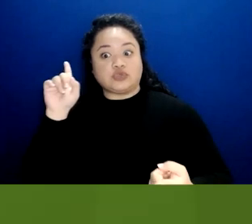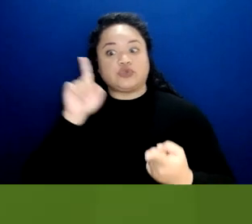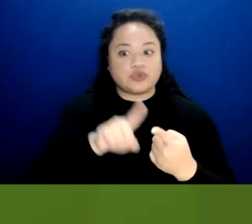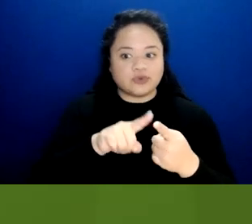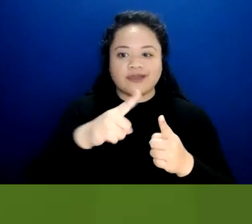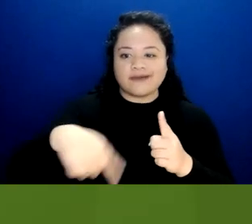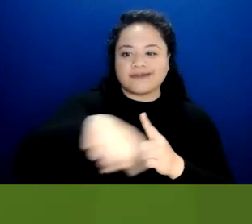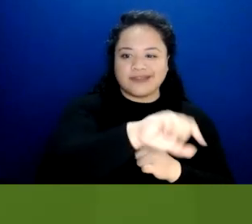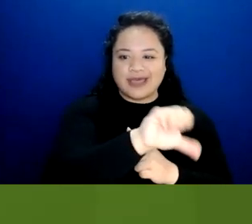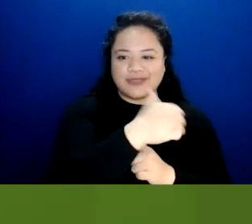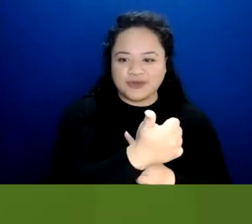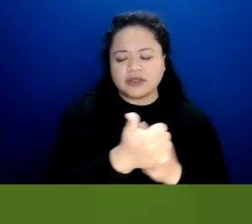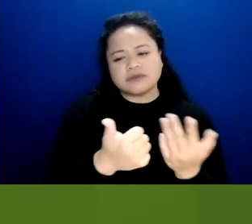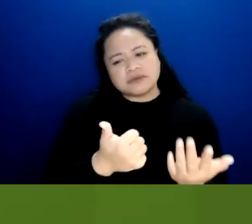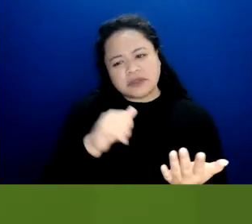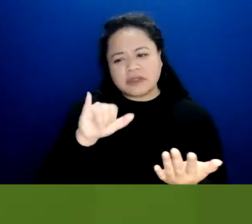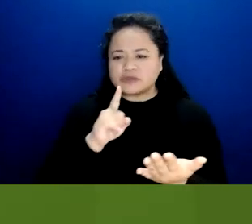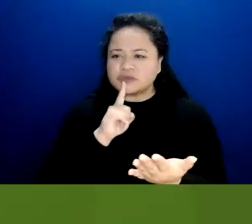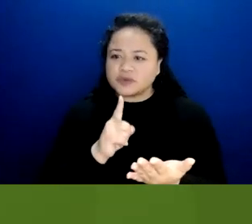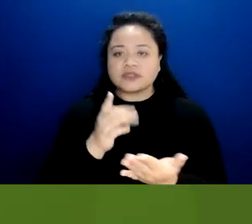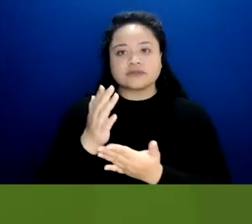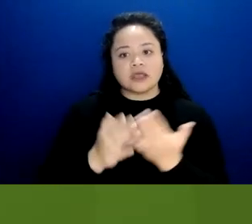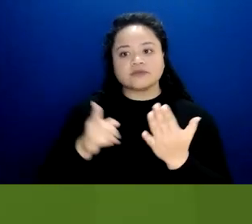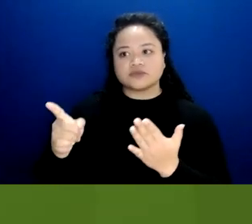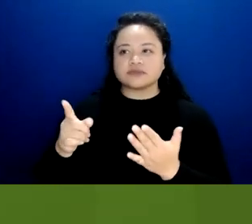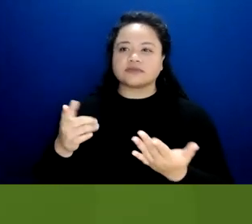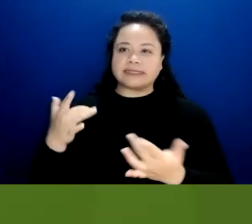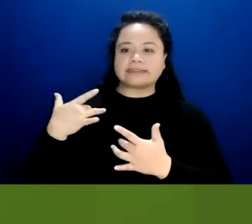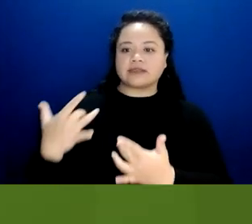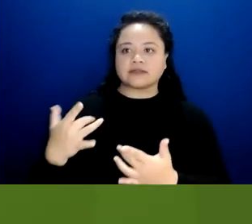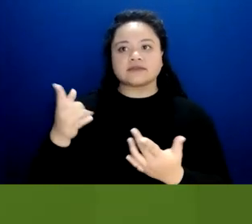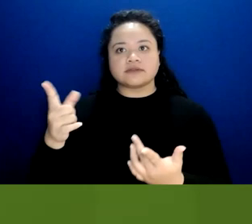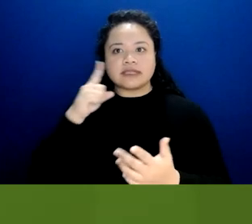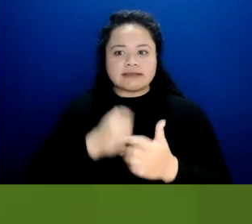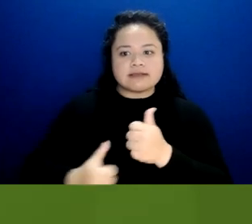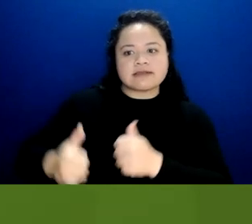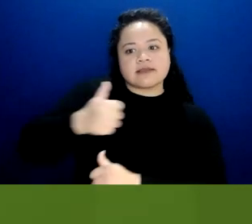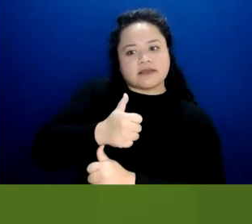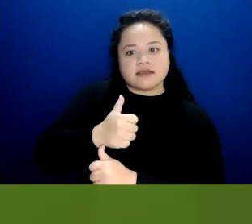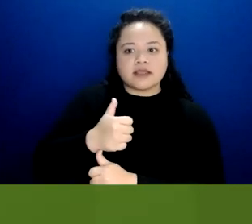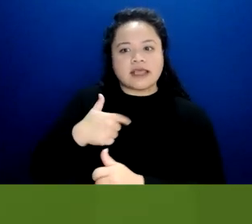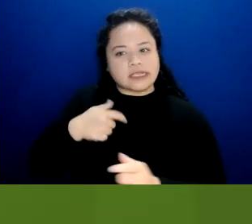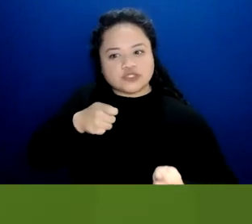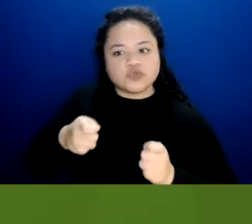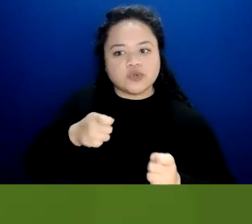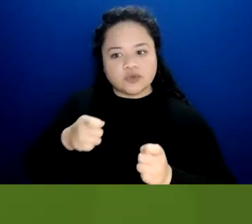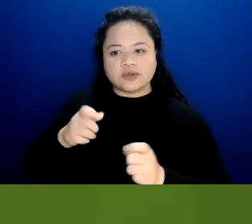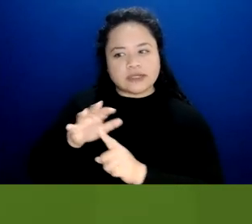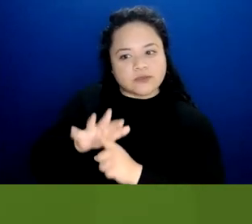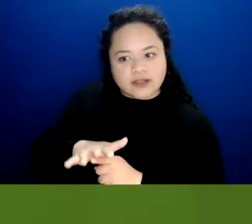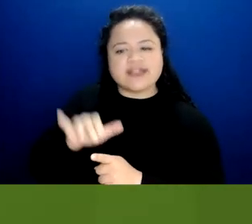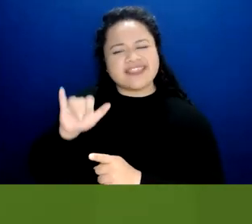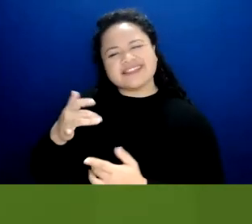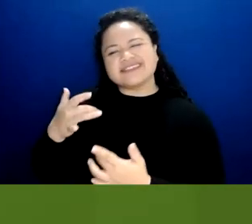There's a degree of that socialized kind of dominance, need to be strong, controlling, all of these things. But until